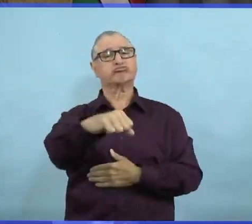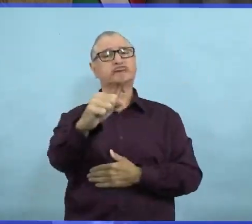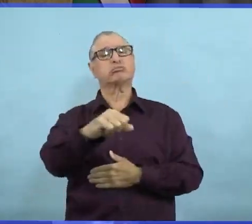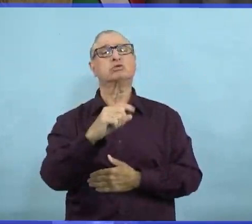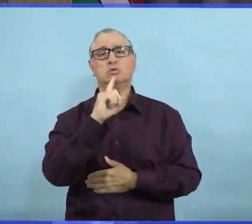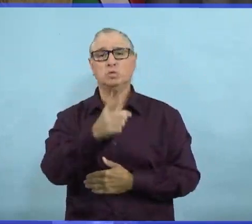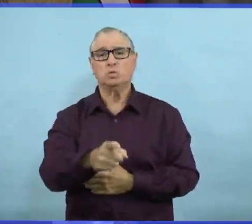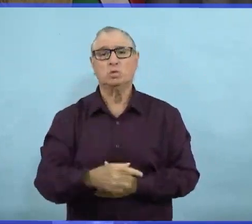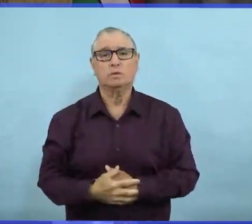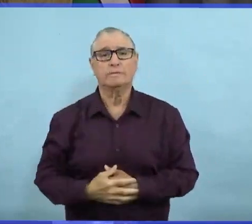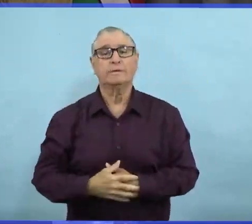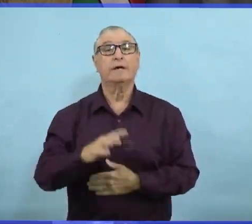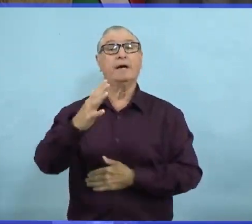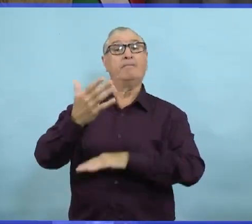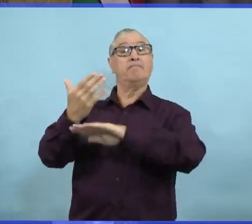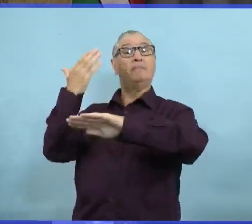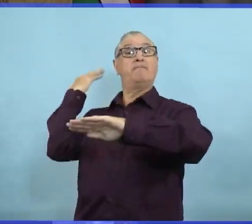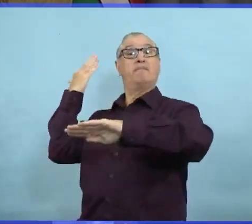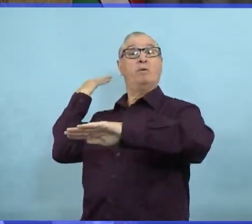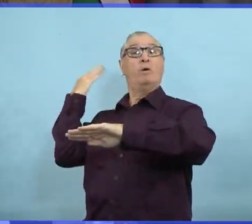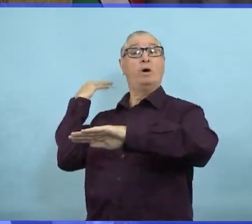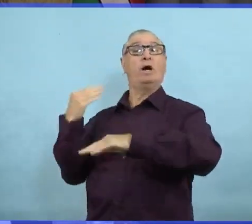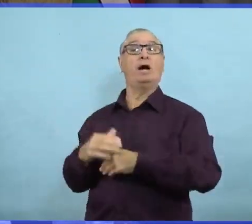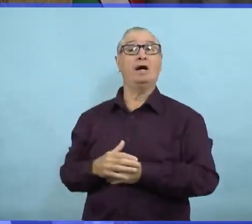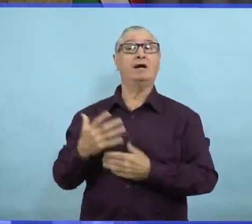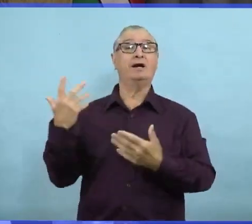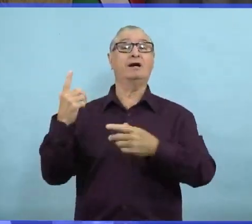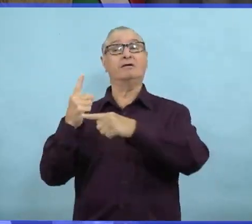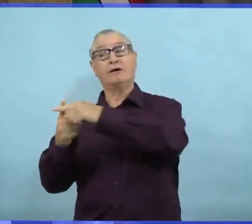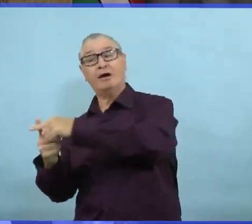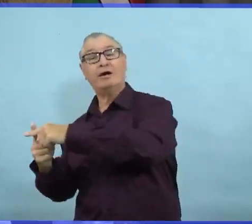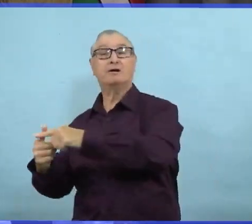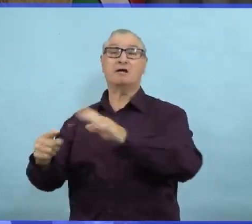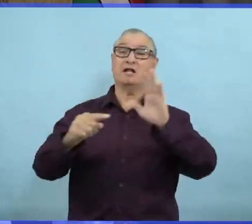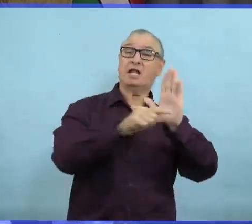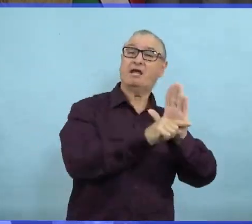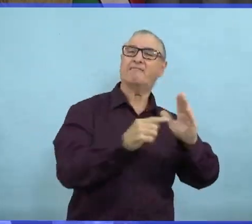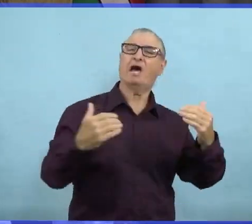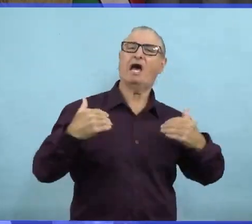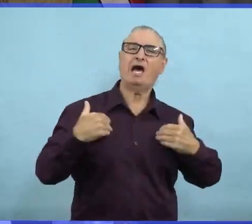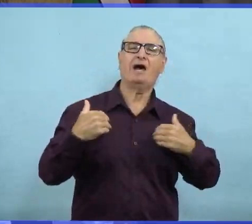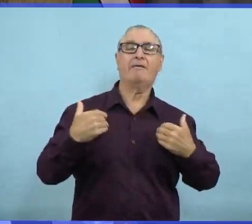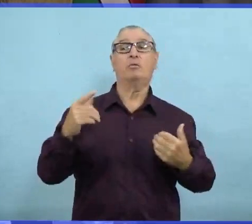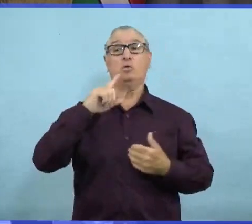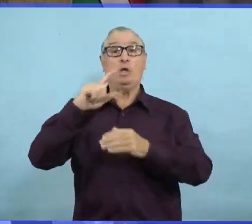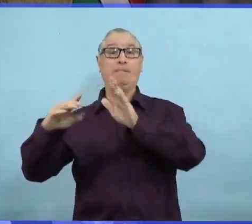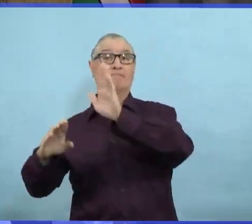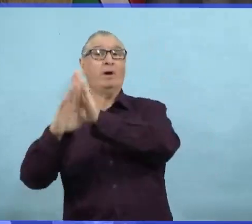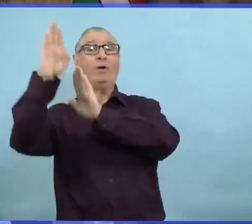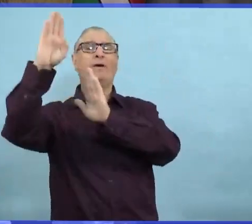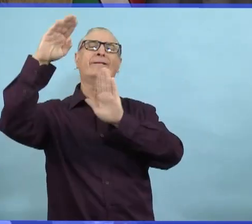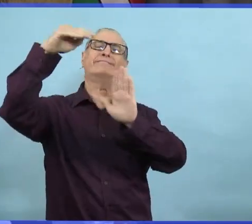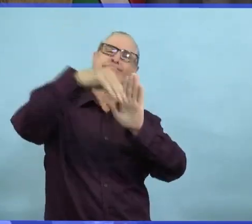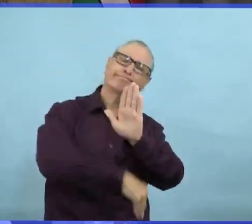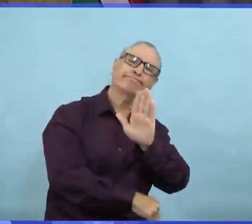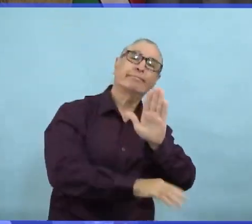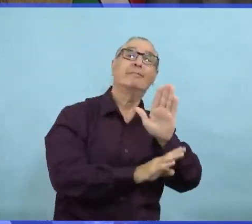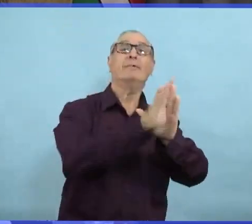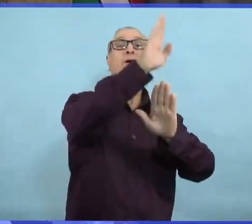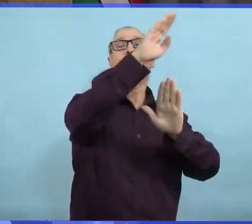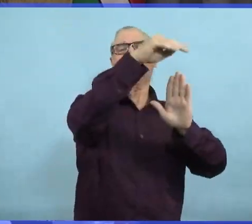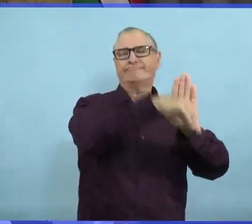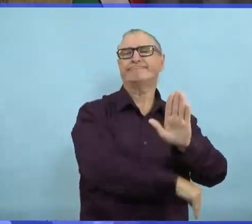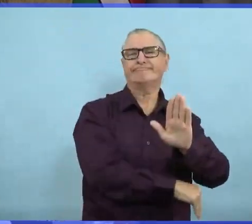There are good and bad aspects to Canada's heritage, as there are to any country's heritage. We've had ups and downs in our country. We've had